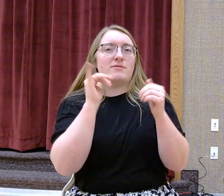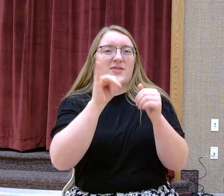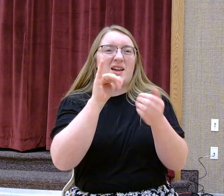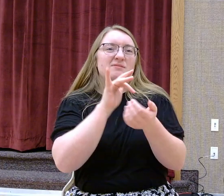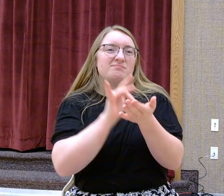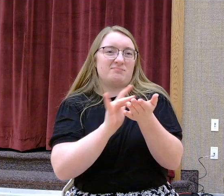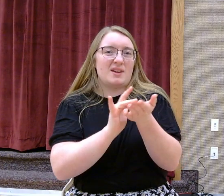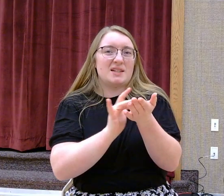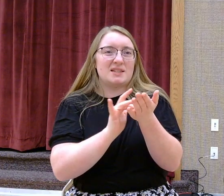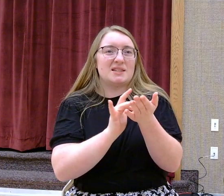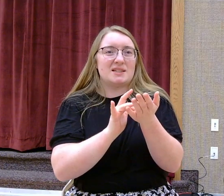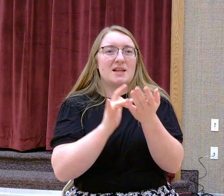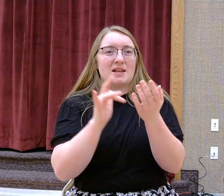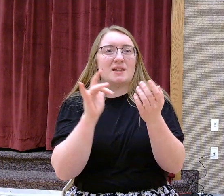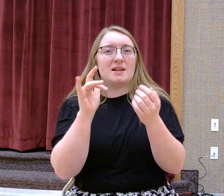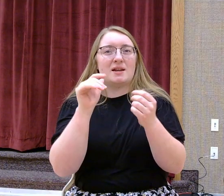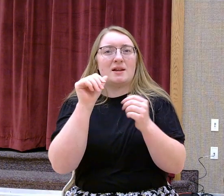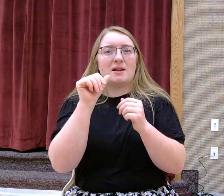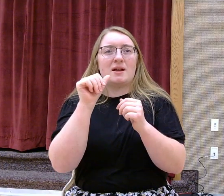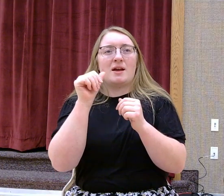IFCH does do some clot busters, but they'll